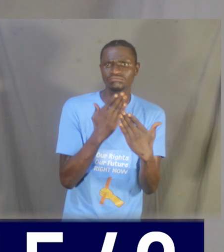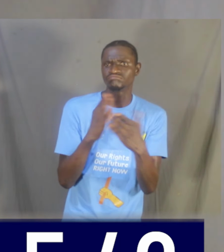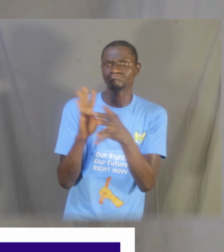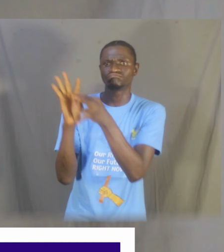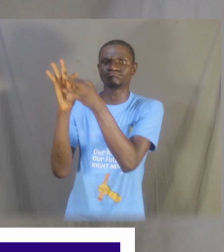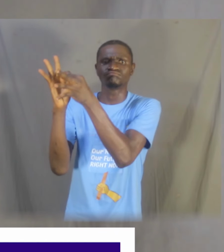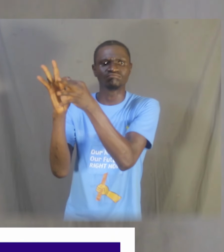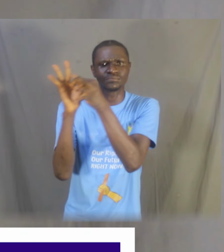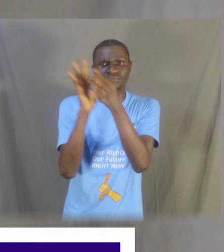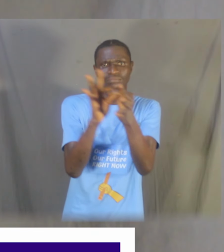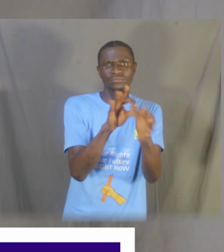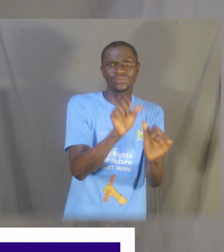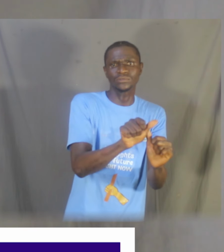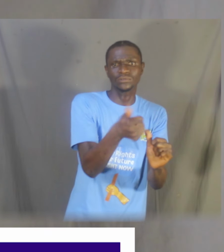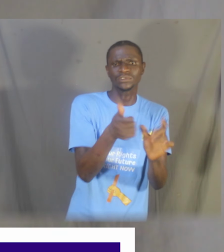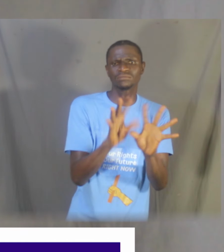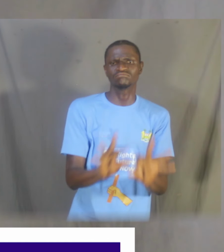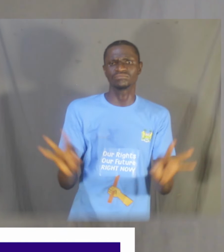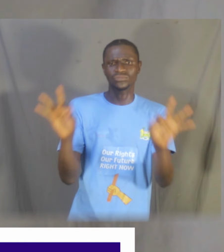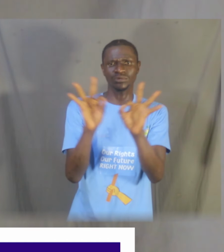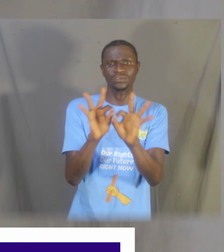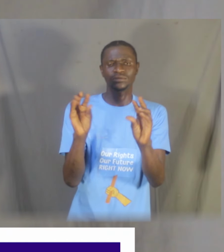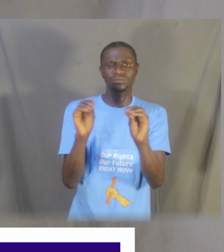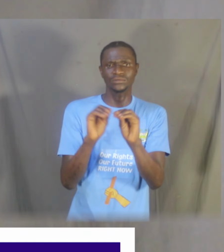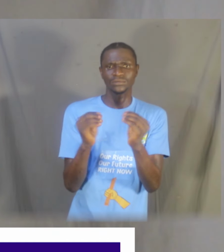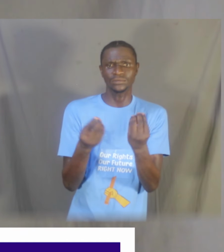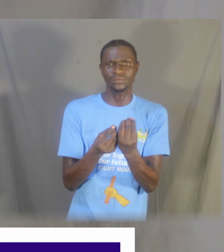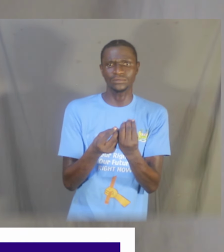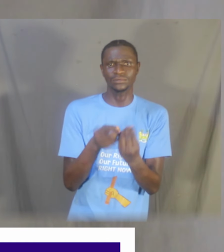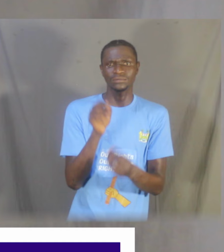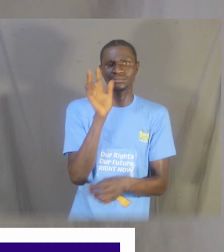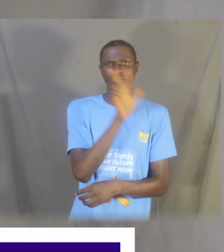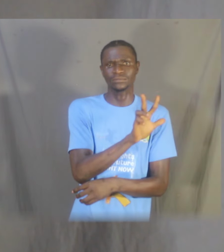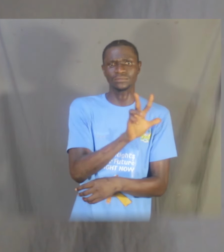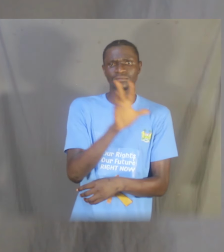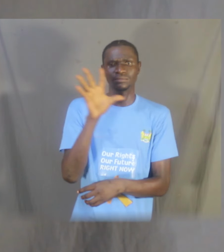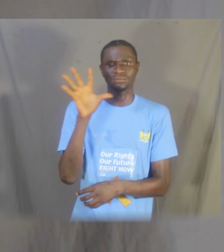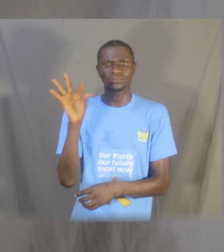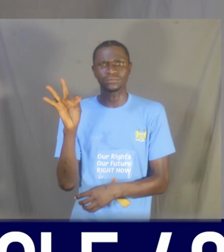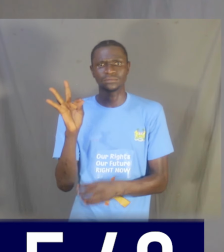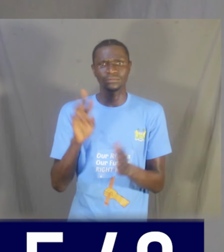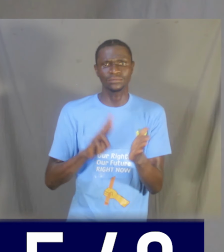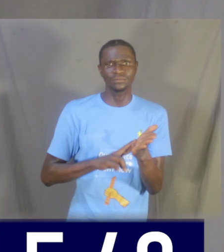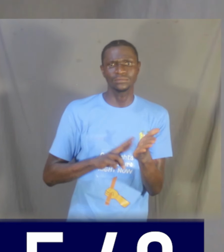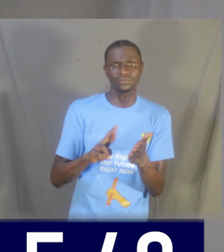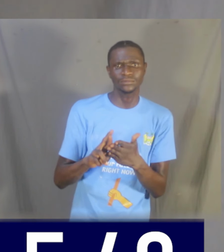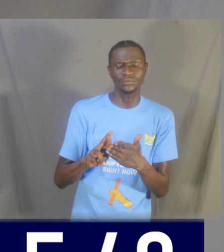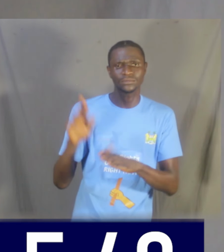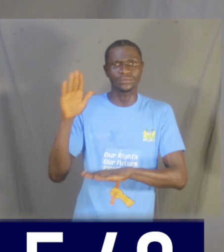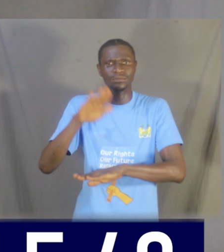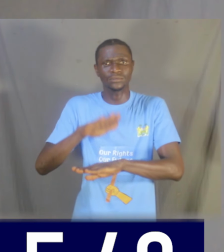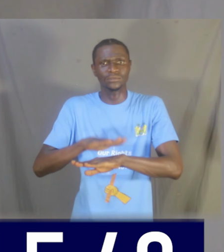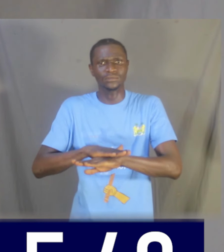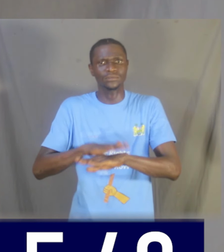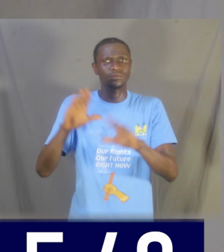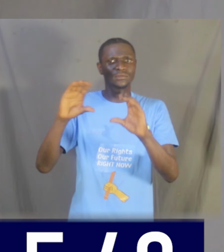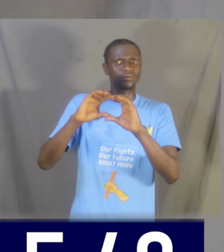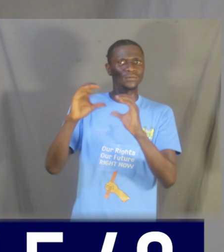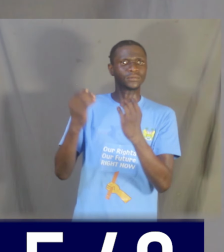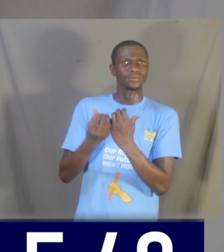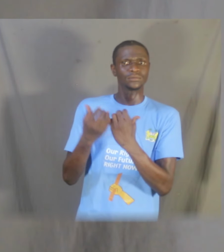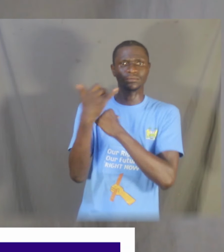Signature. Opens the Convention for signature by states and regional organizations. Article 43. Consent